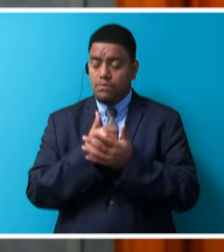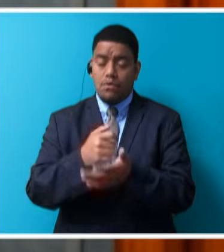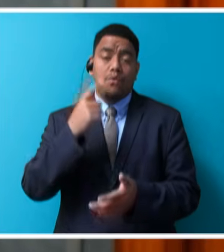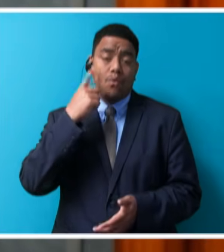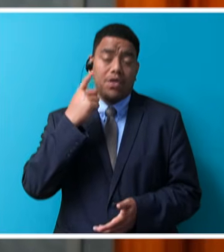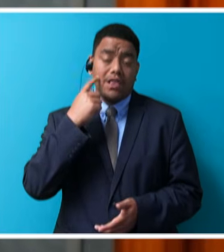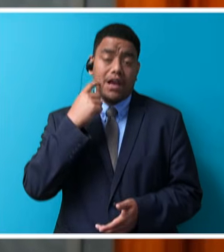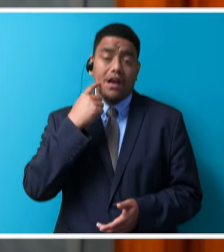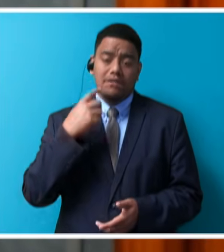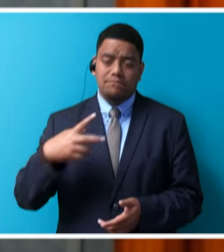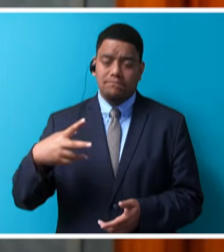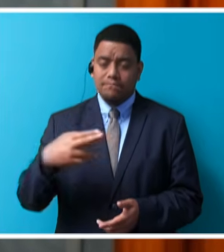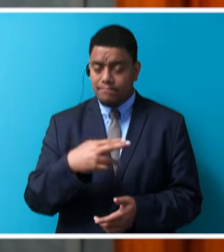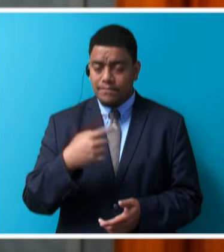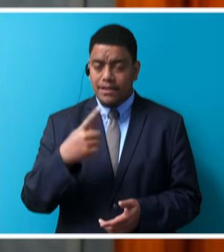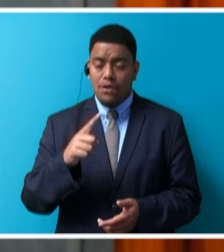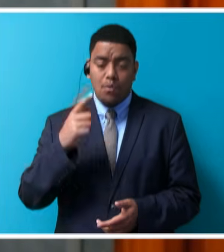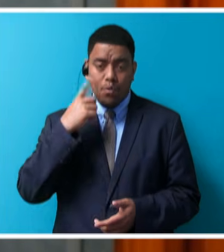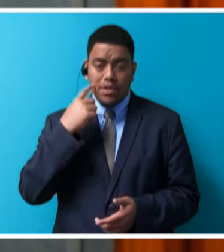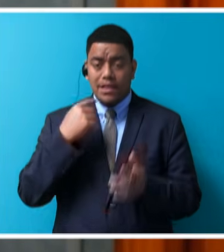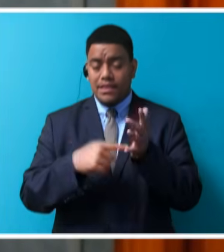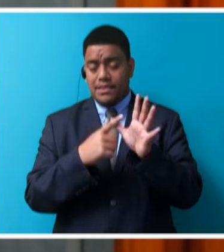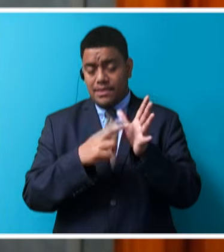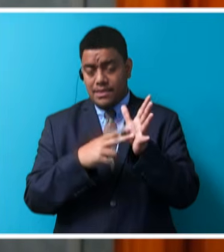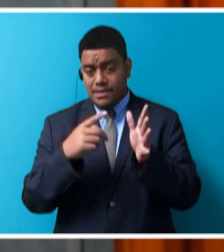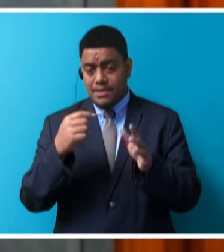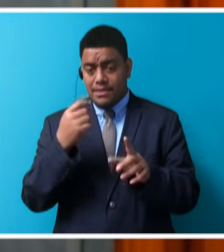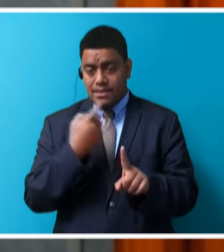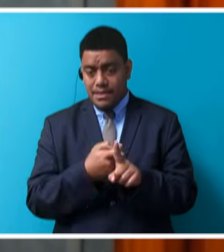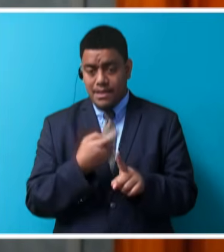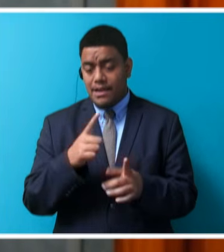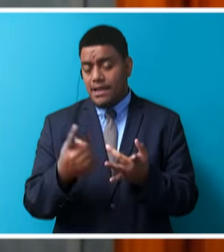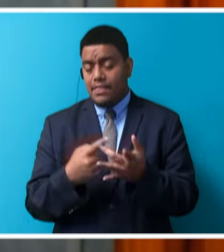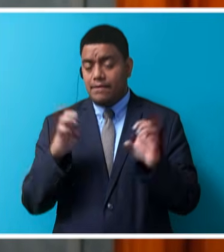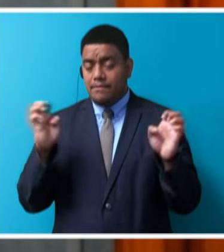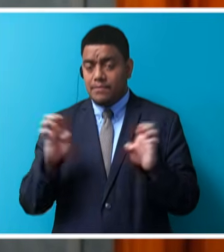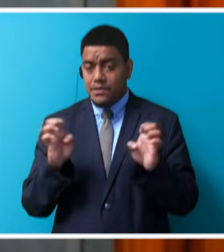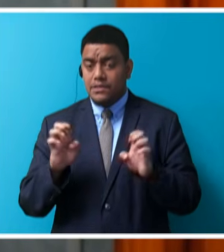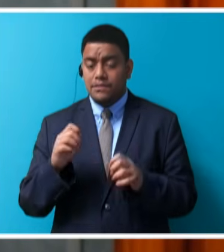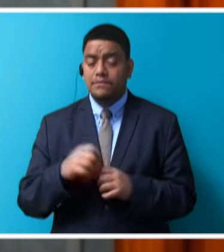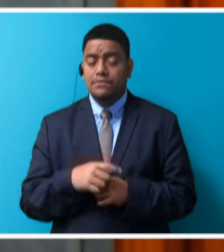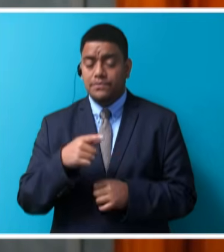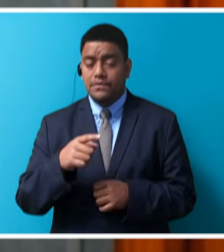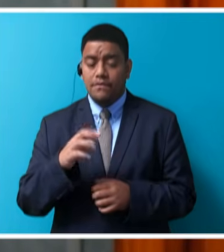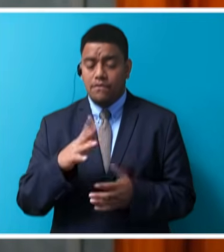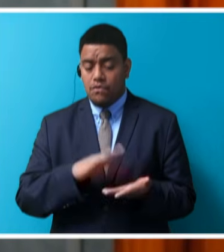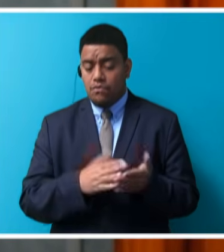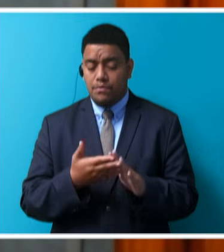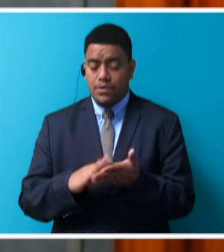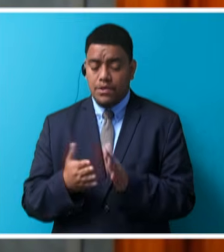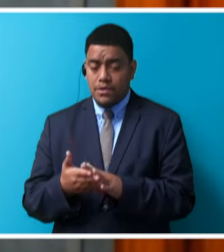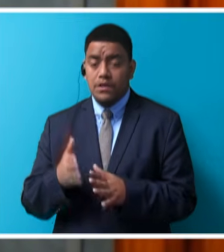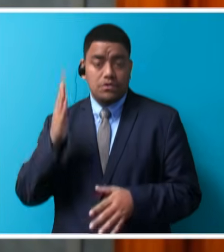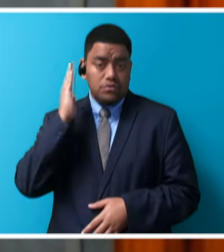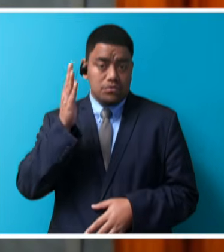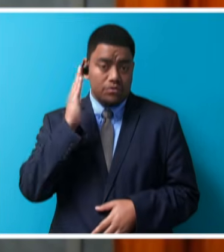cutting, water tanks, fittings, and other emergency interventions for communities,